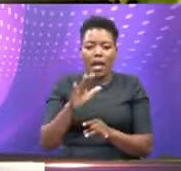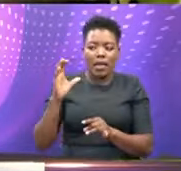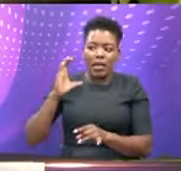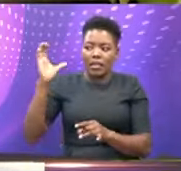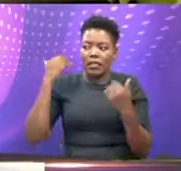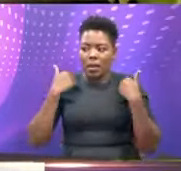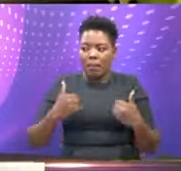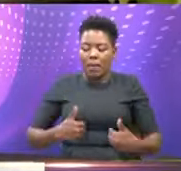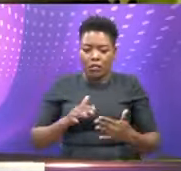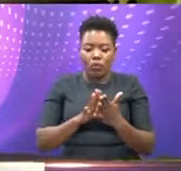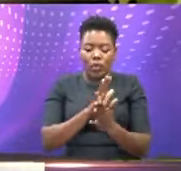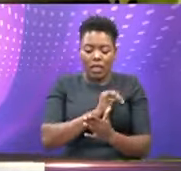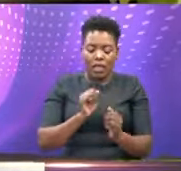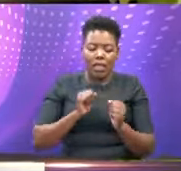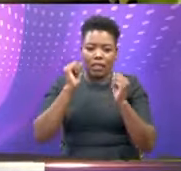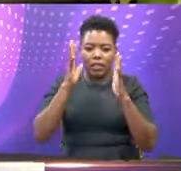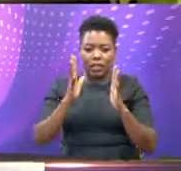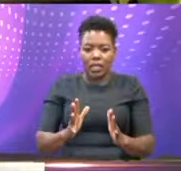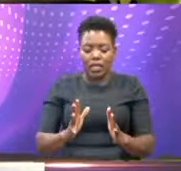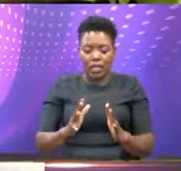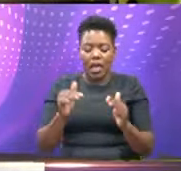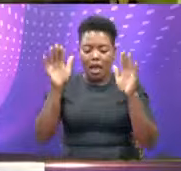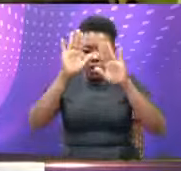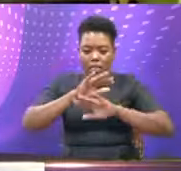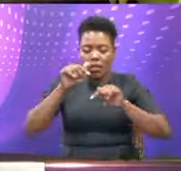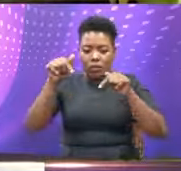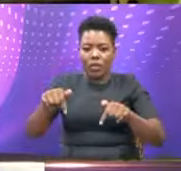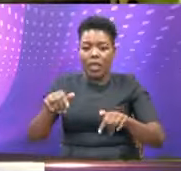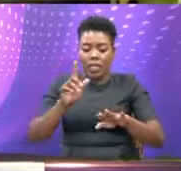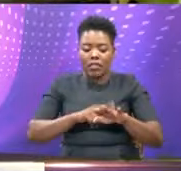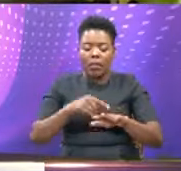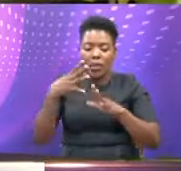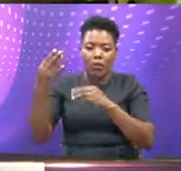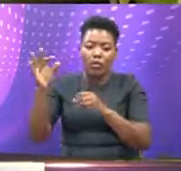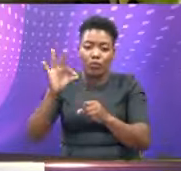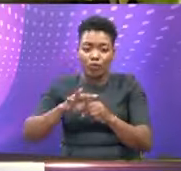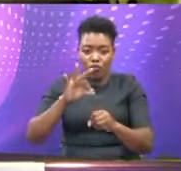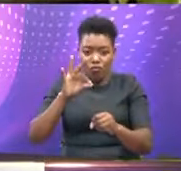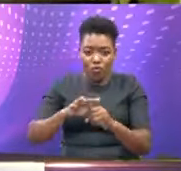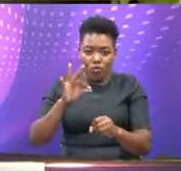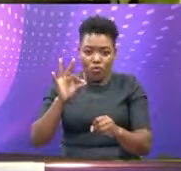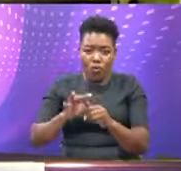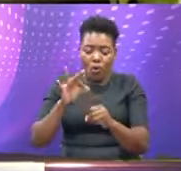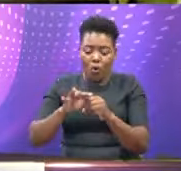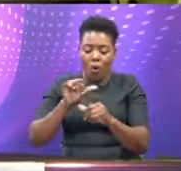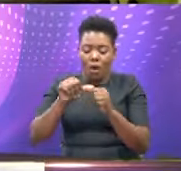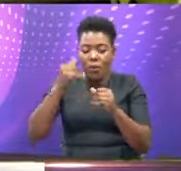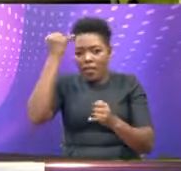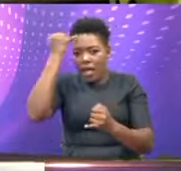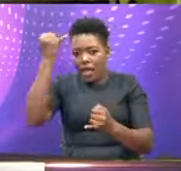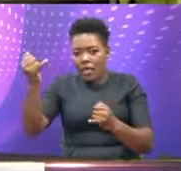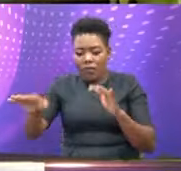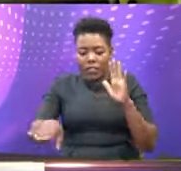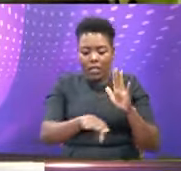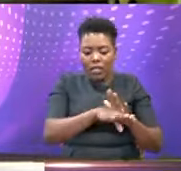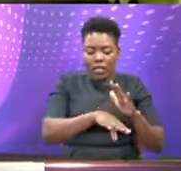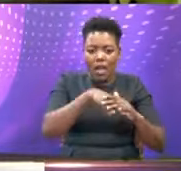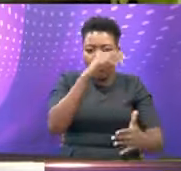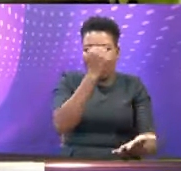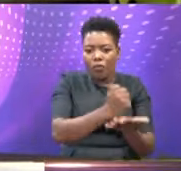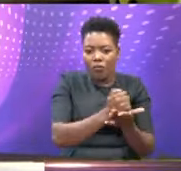makamano kod senators otieno ma kawuono e kinde ma gidhi goyo ombulu e wi paro mar gole oko e